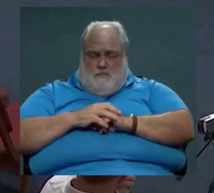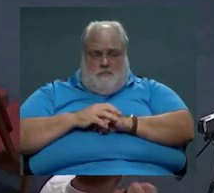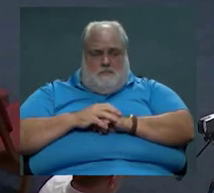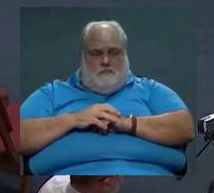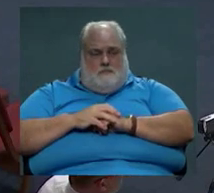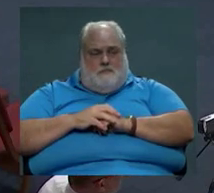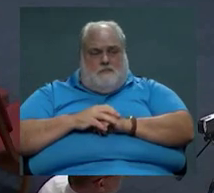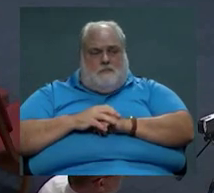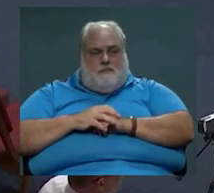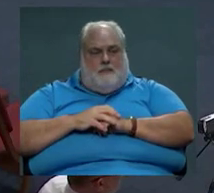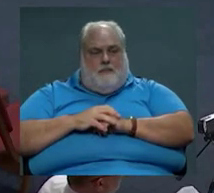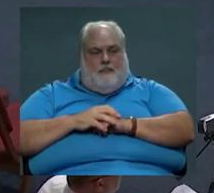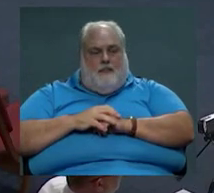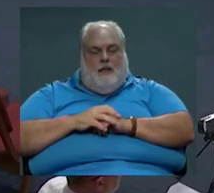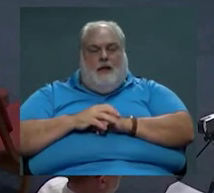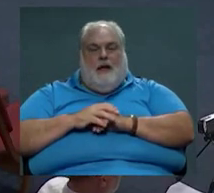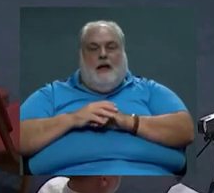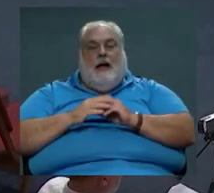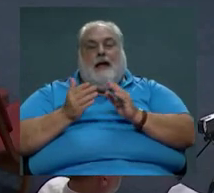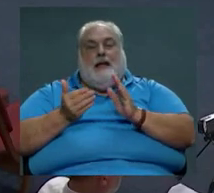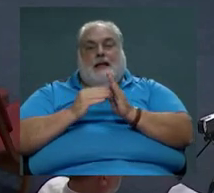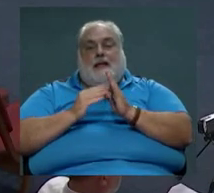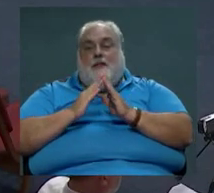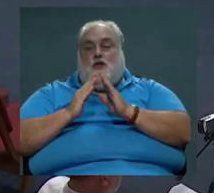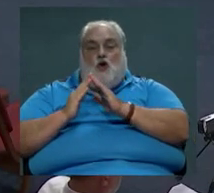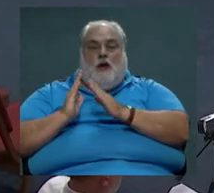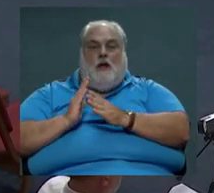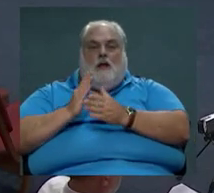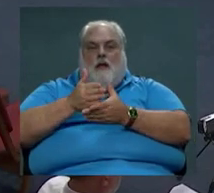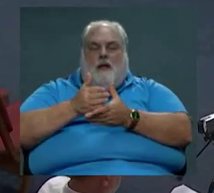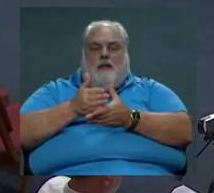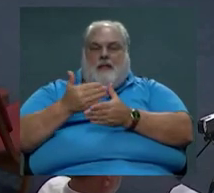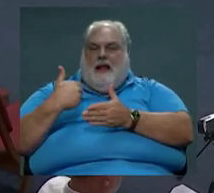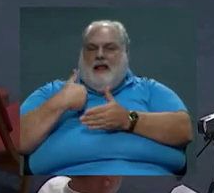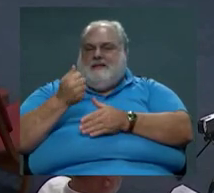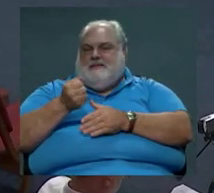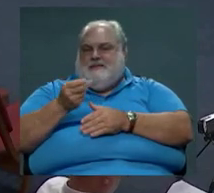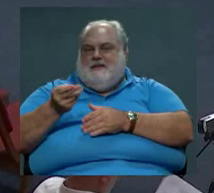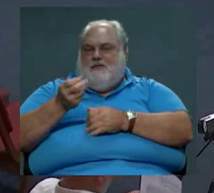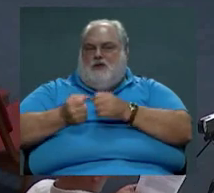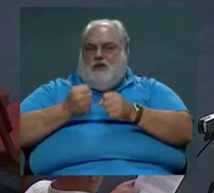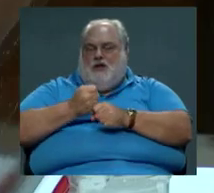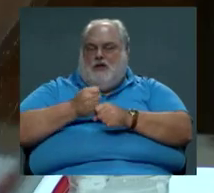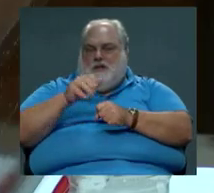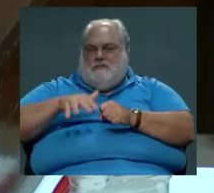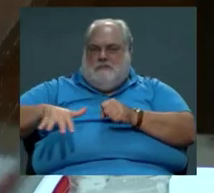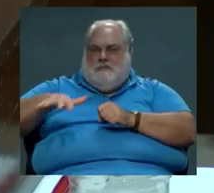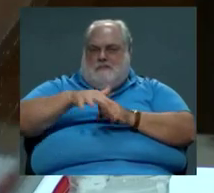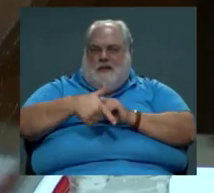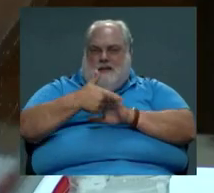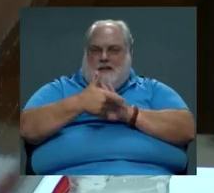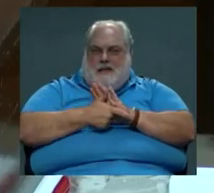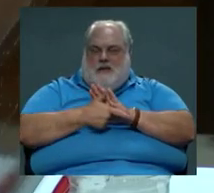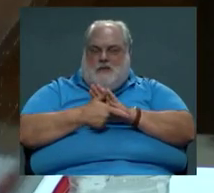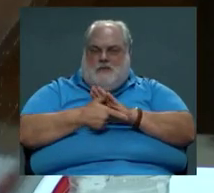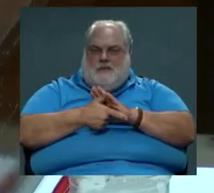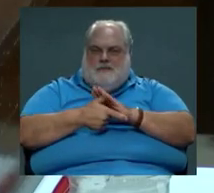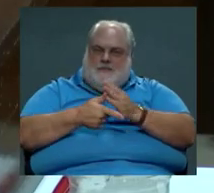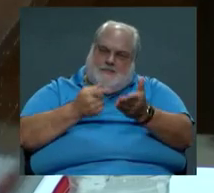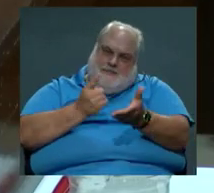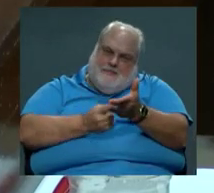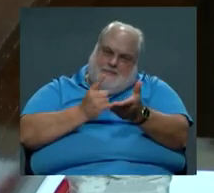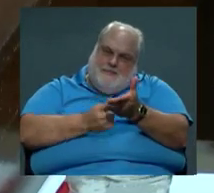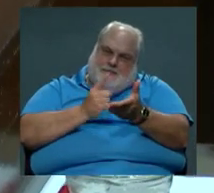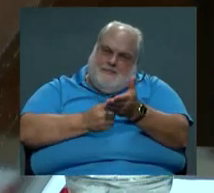Director Adcock, for the last several years around the country, there's been litigation as to